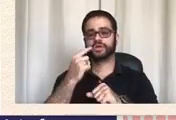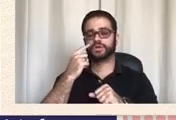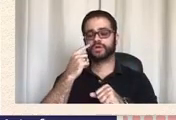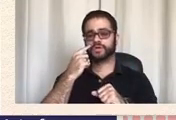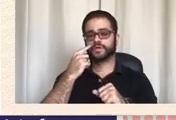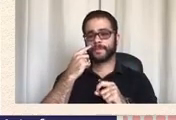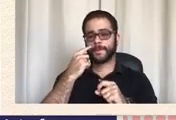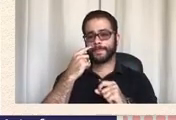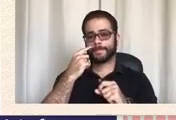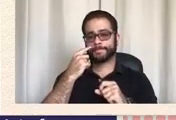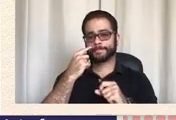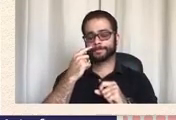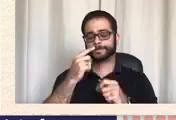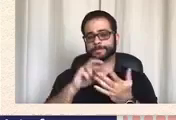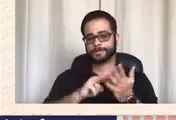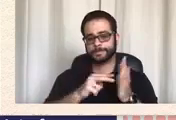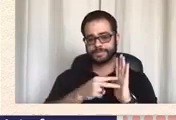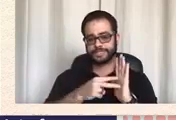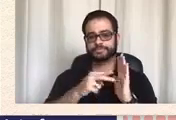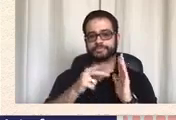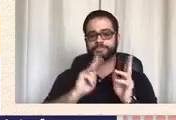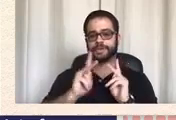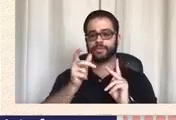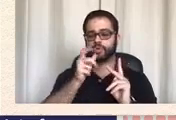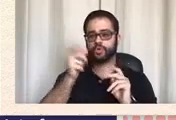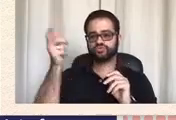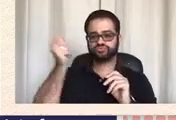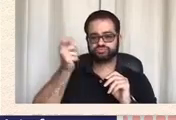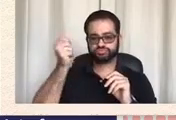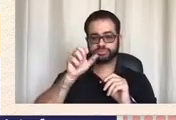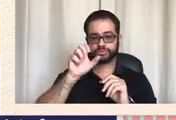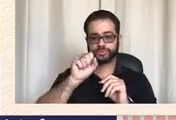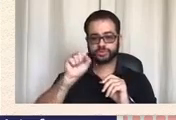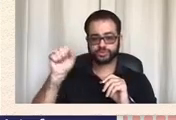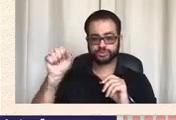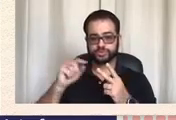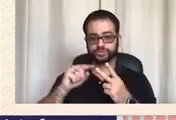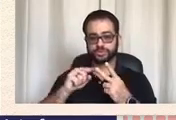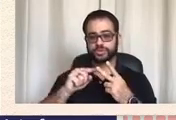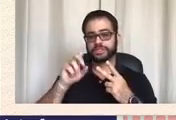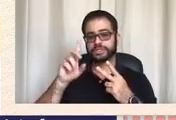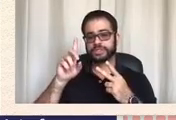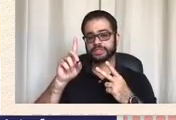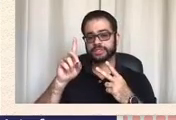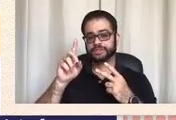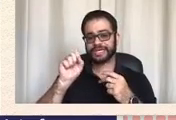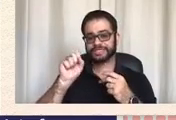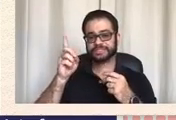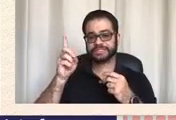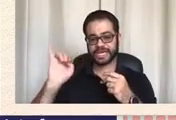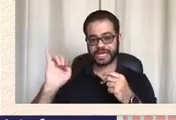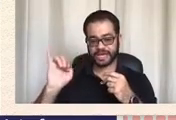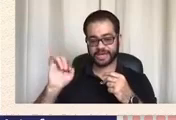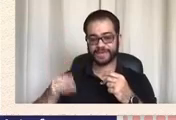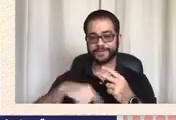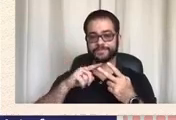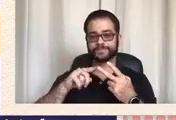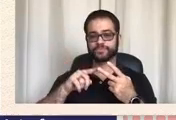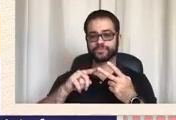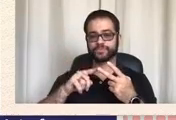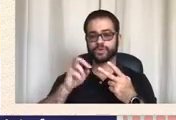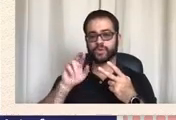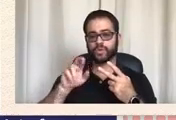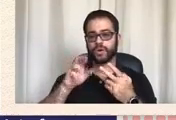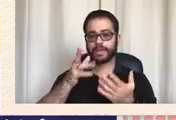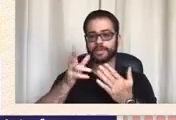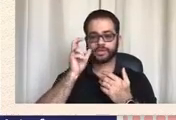Social Security beneficiaries are the recipients of Social Security Disability Insurance, which is SSDI, or you may hear it as